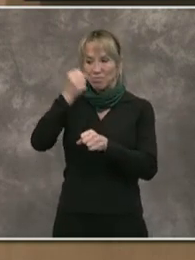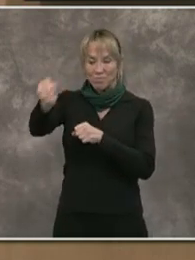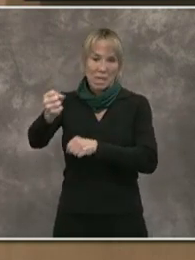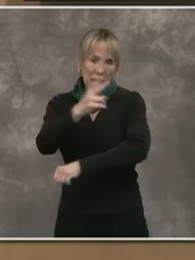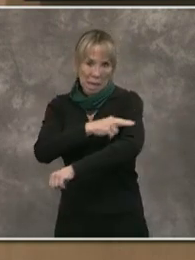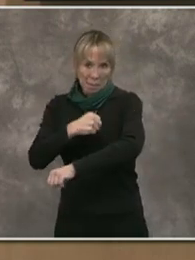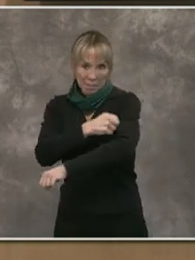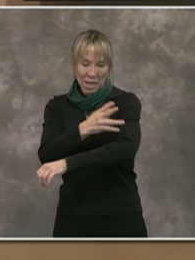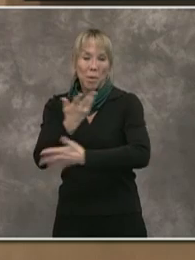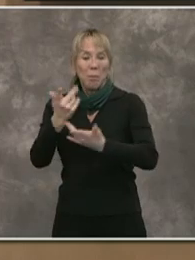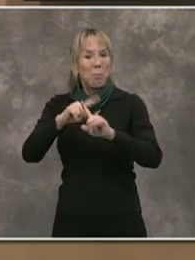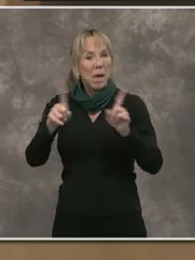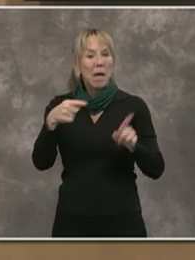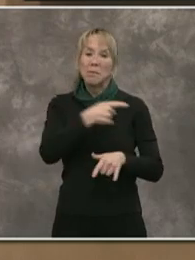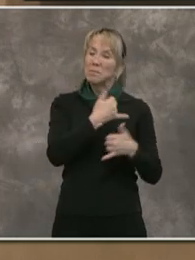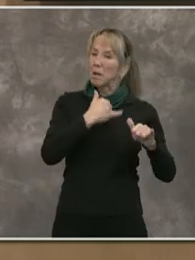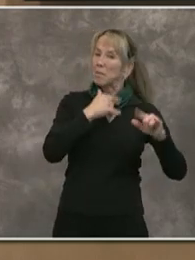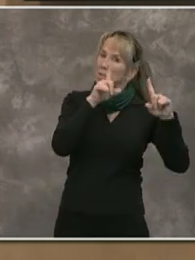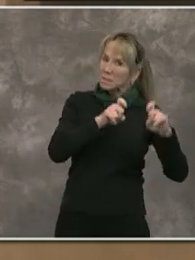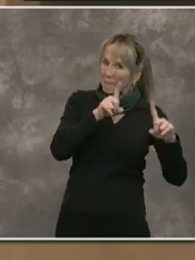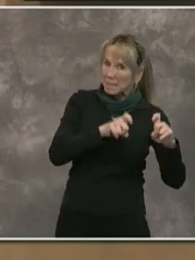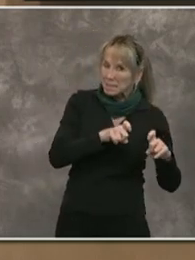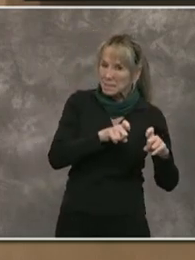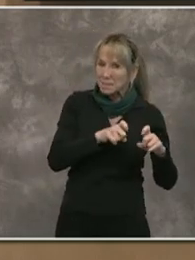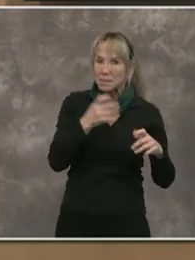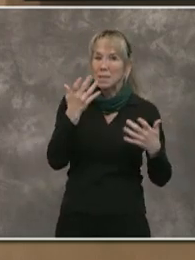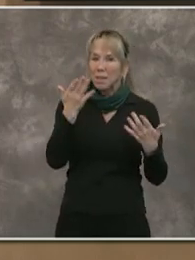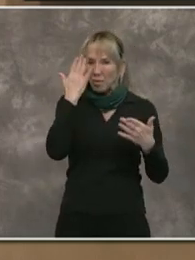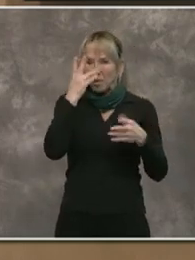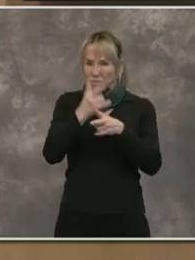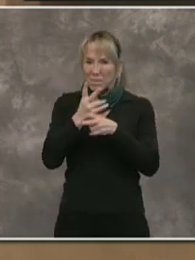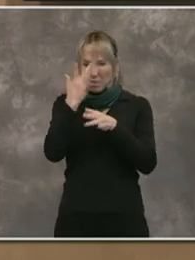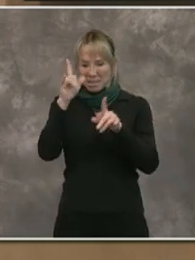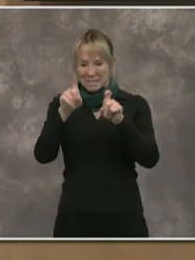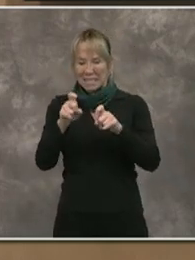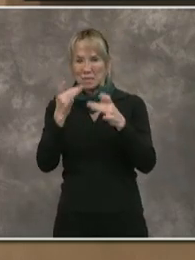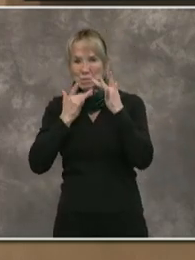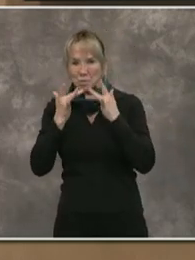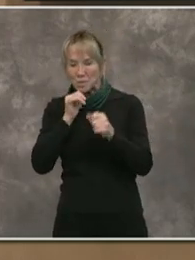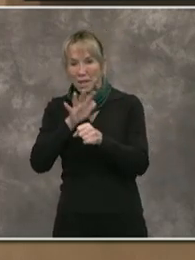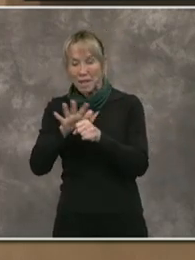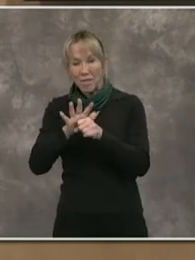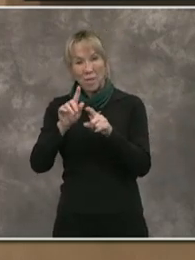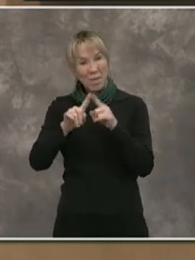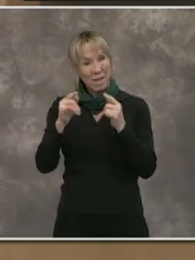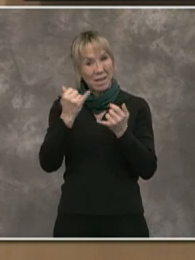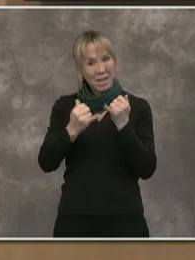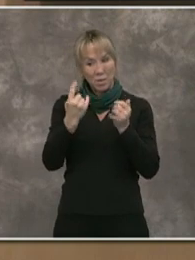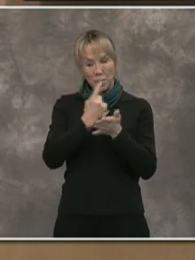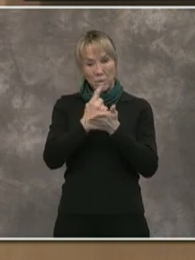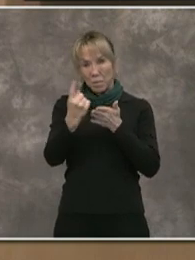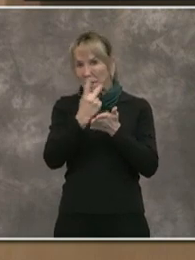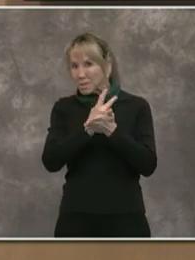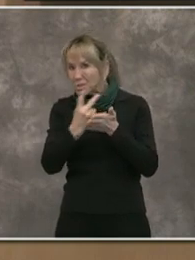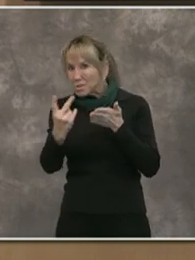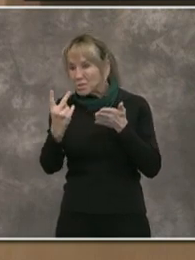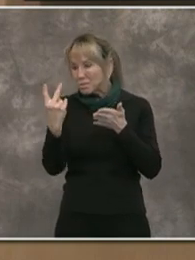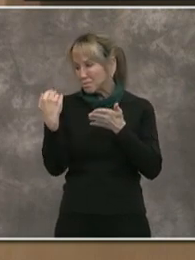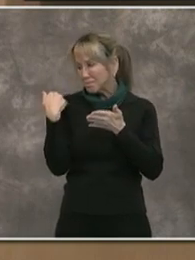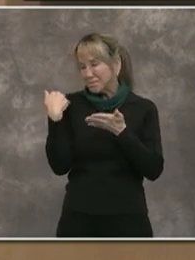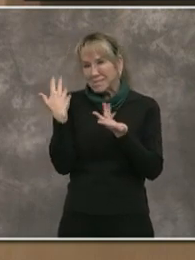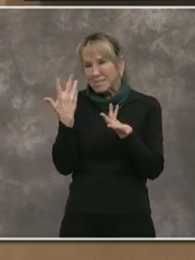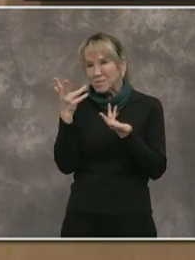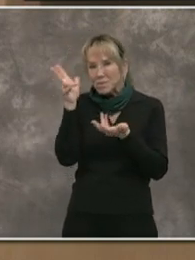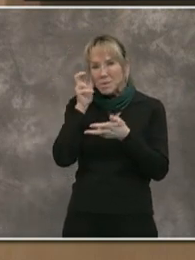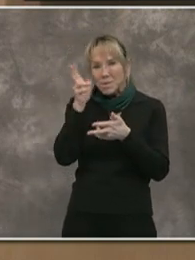testing. That's because the testing has been in short supply. But in the last week or two, we have definitely heard a lot of reports